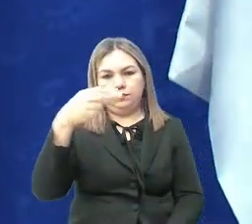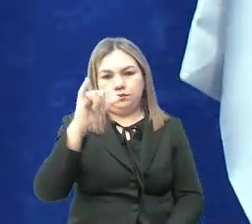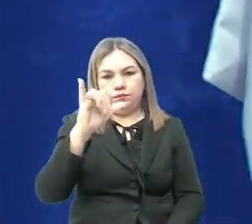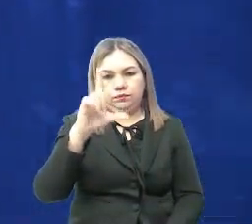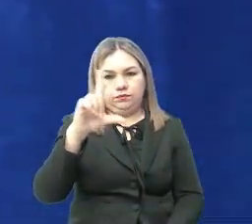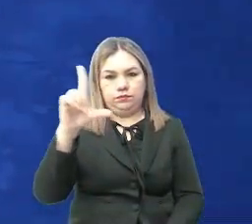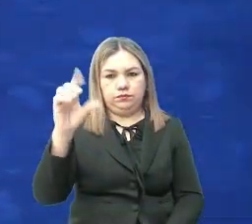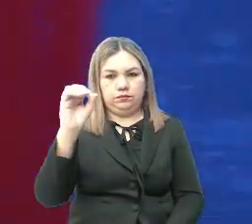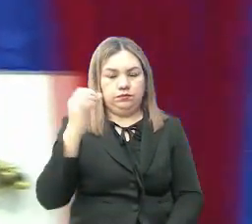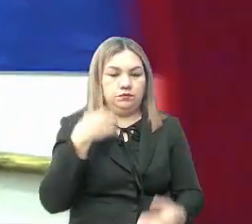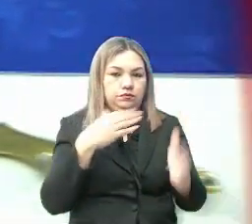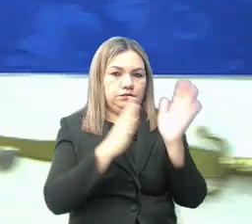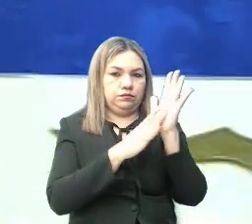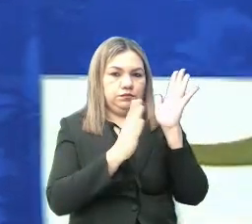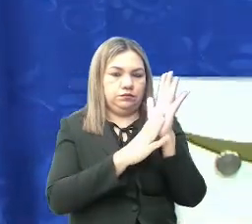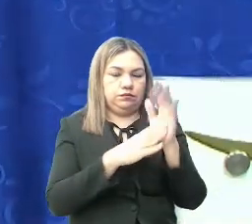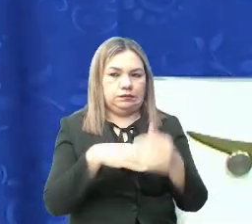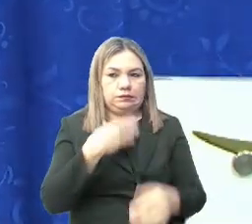hand.